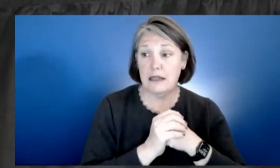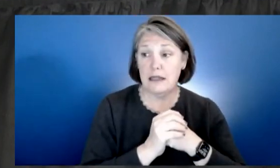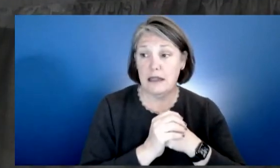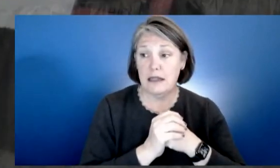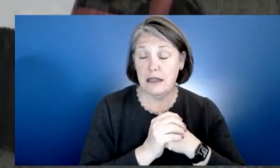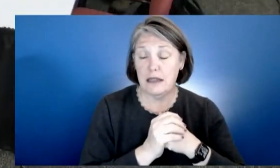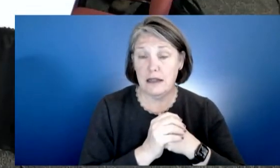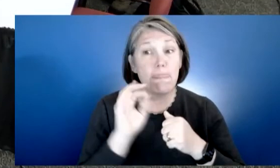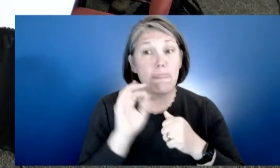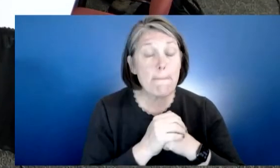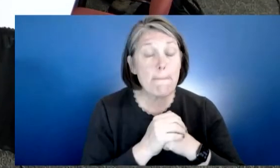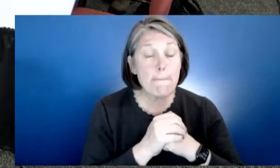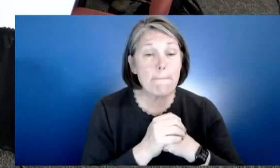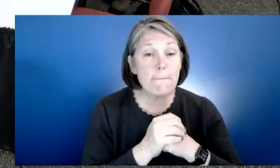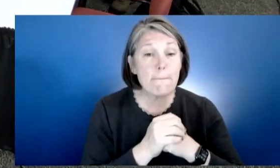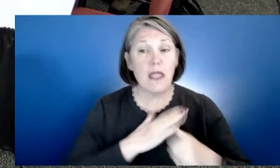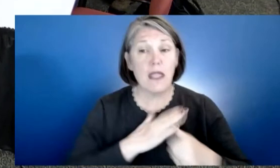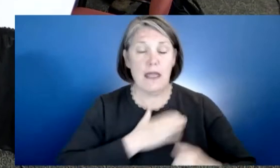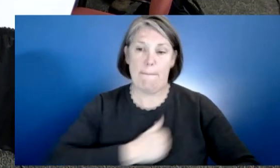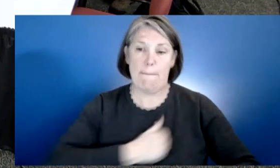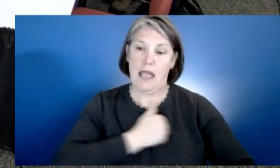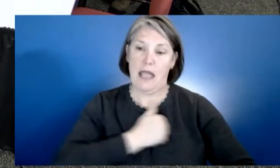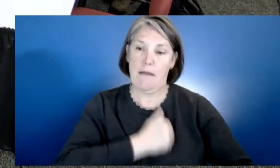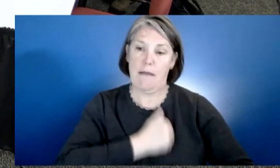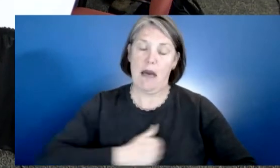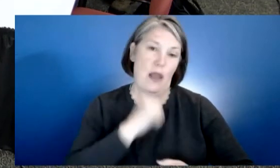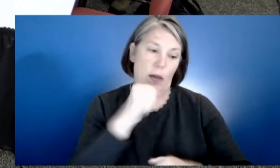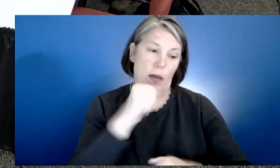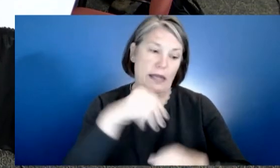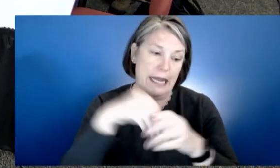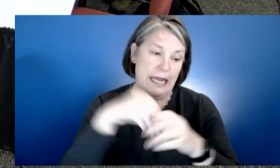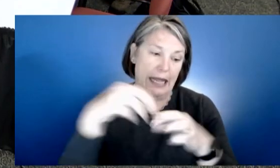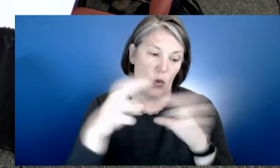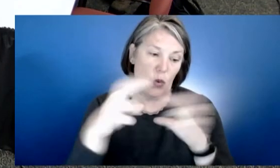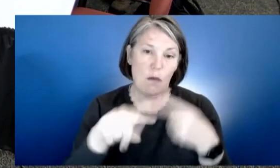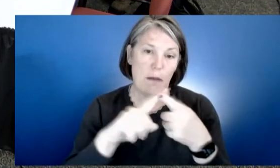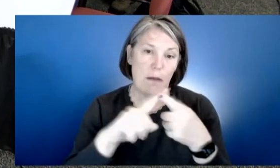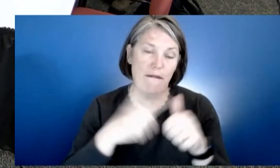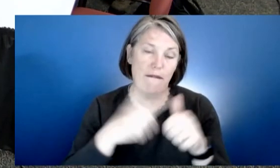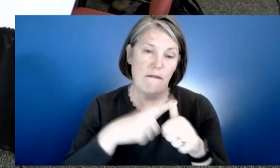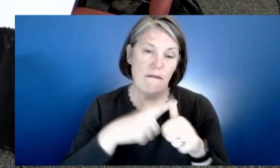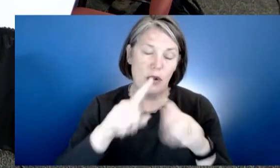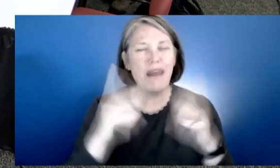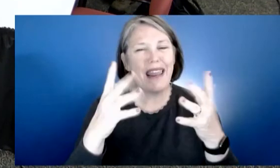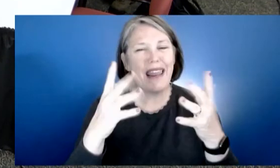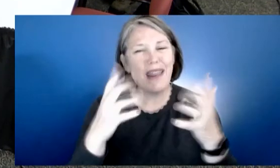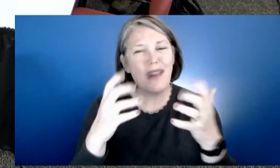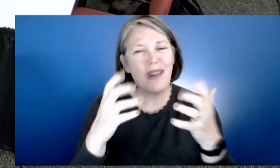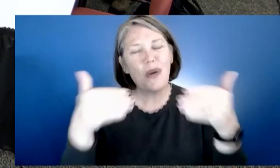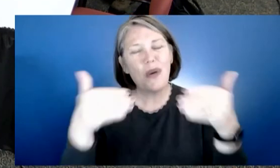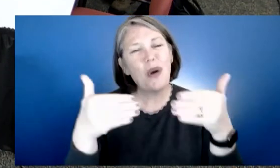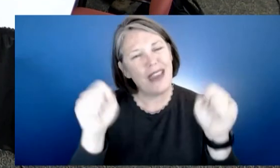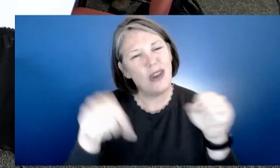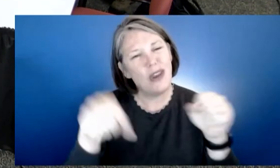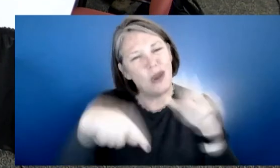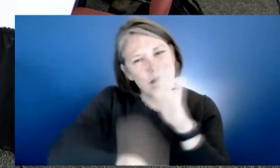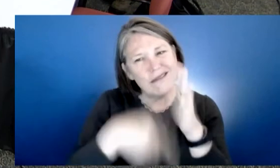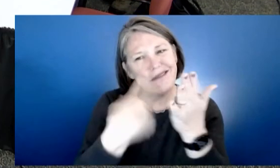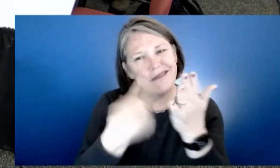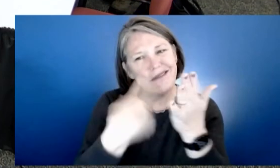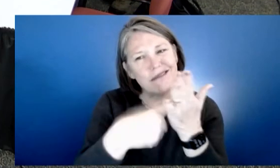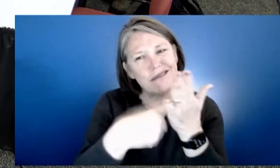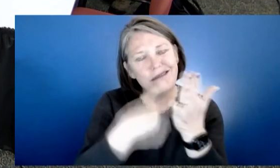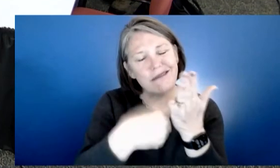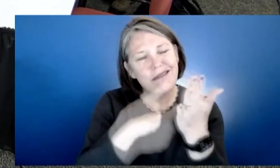Megan? Yes. My apologies, I wasn't in the room when you first started, but can you just go into a little more on what actually makes